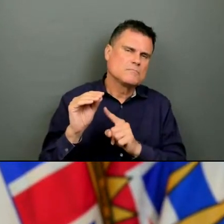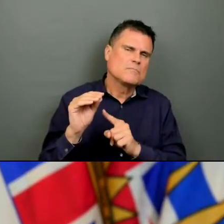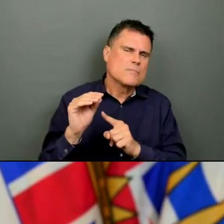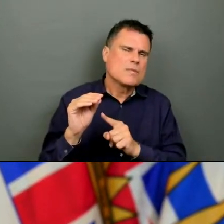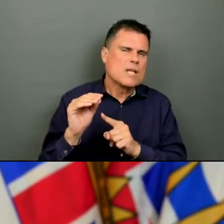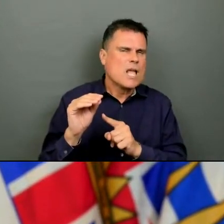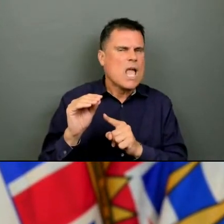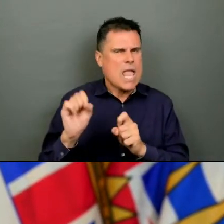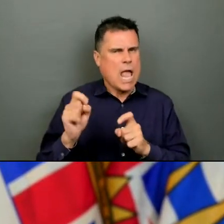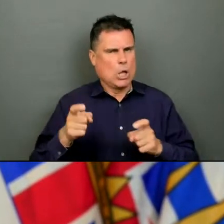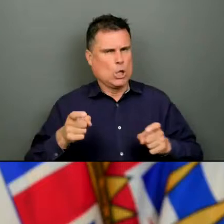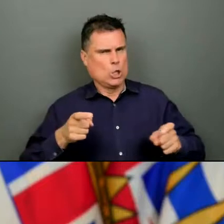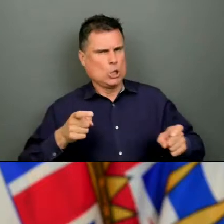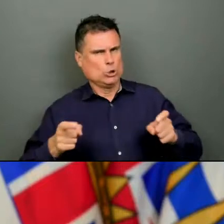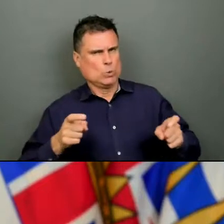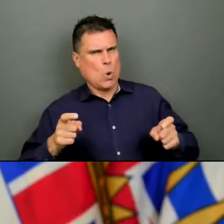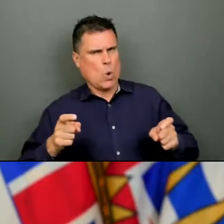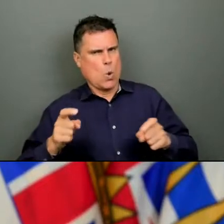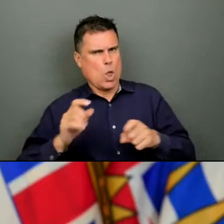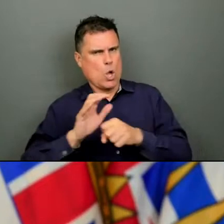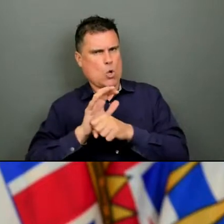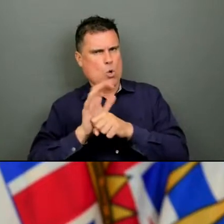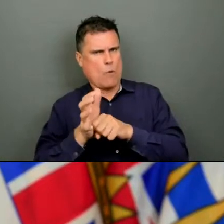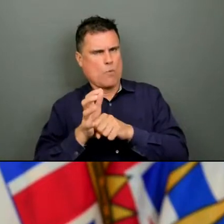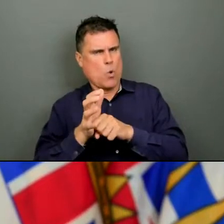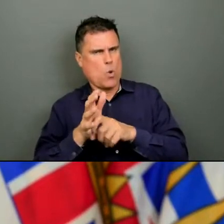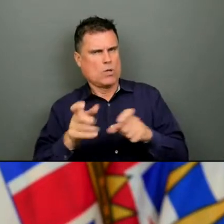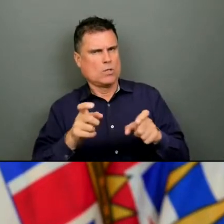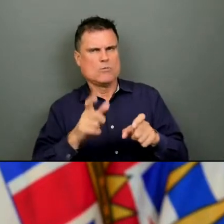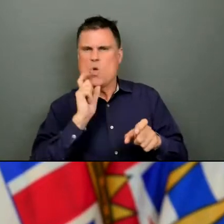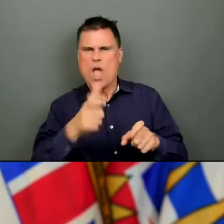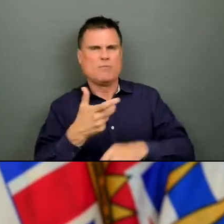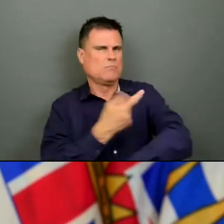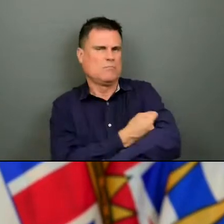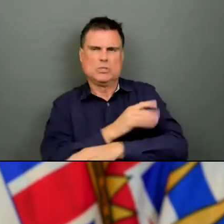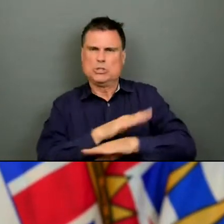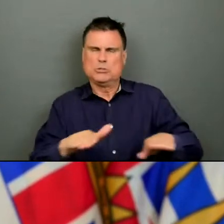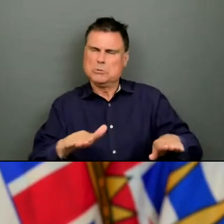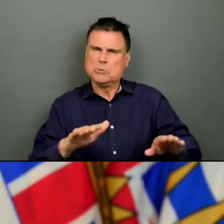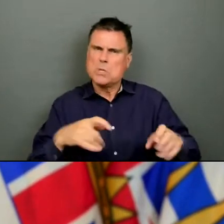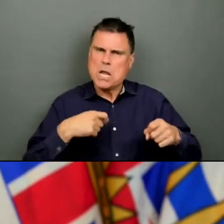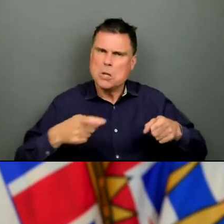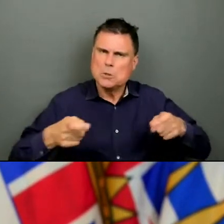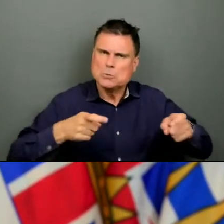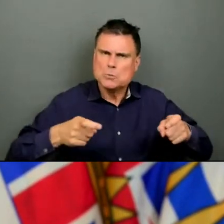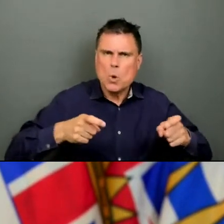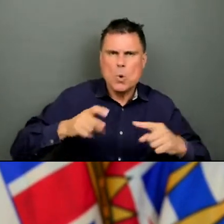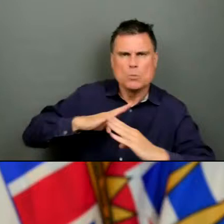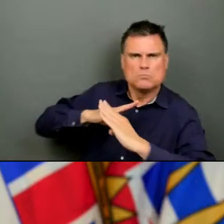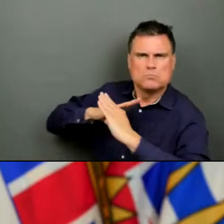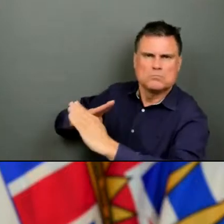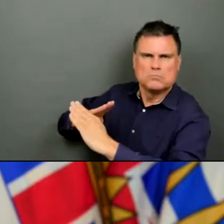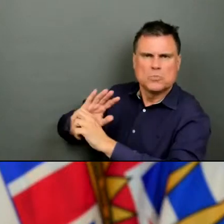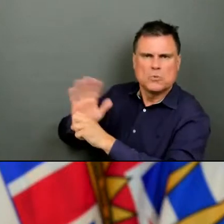without immunizing children. So that's kind of where we're looking right now.